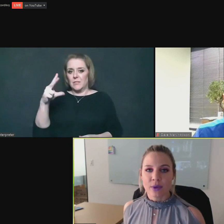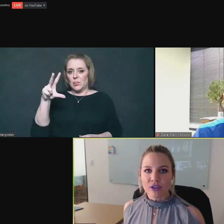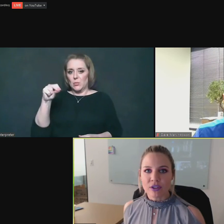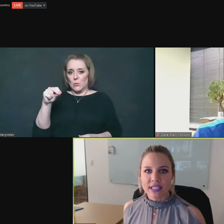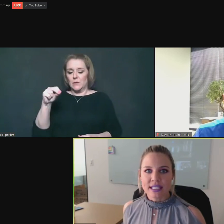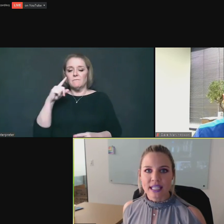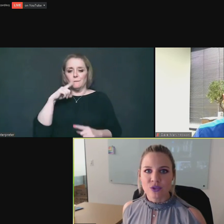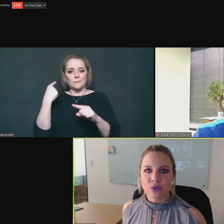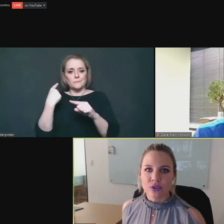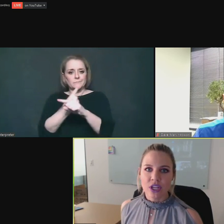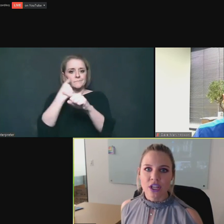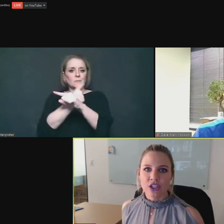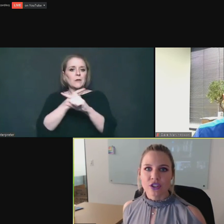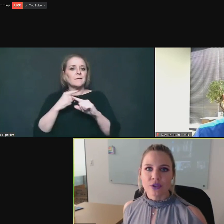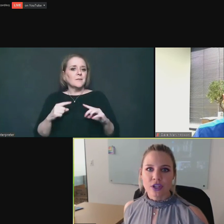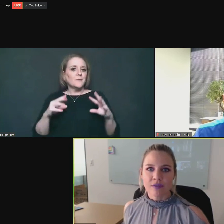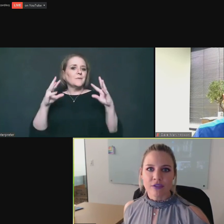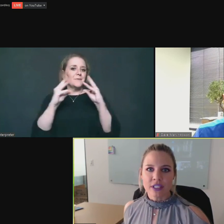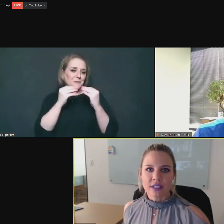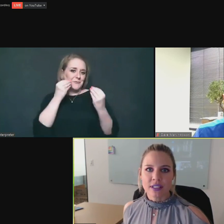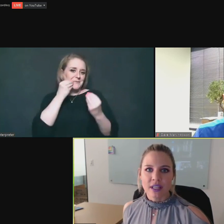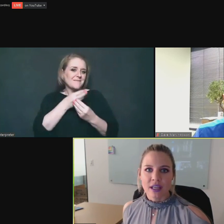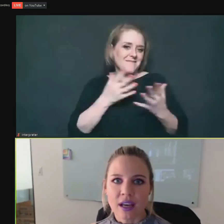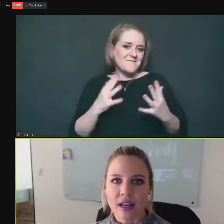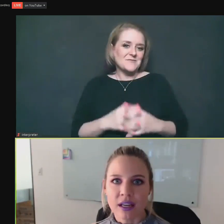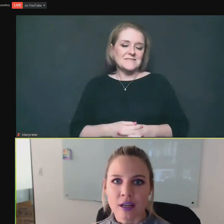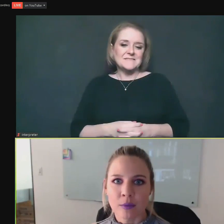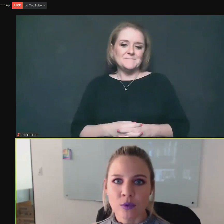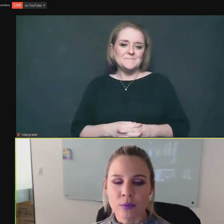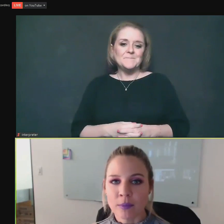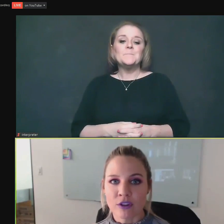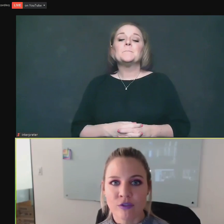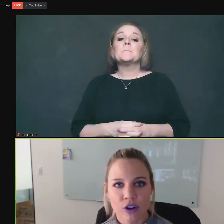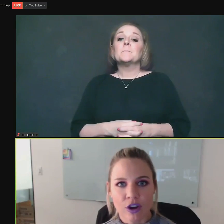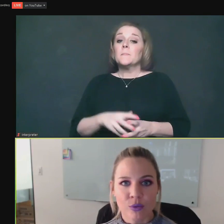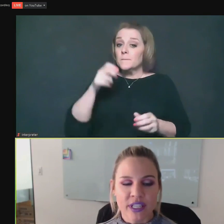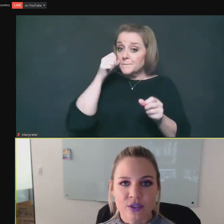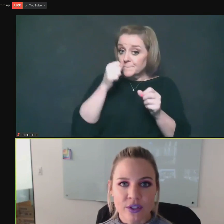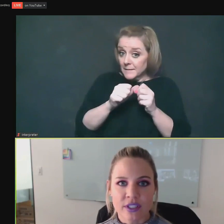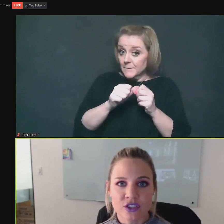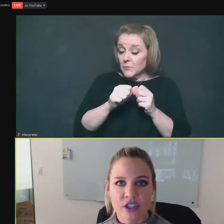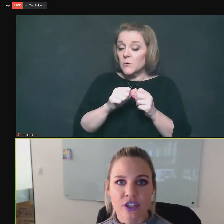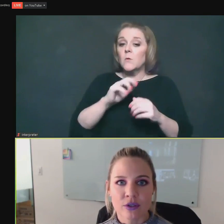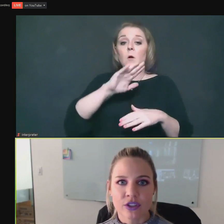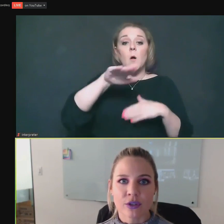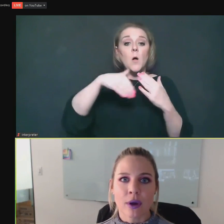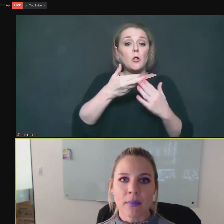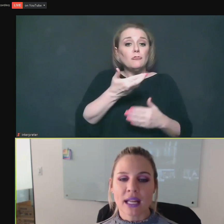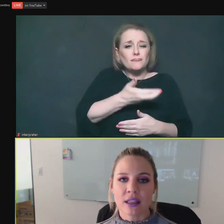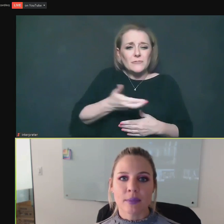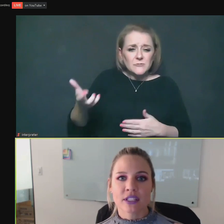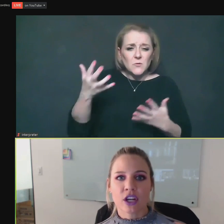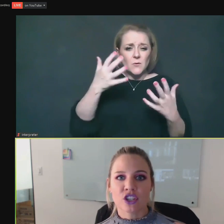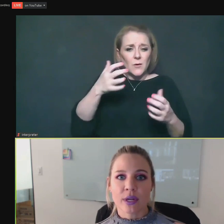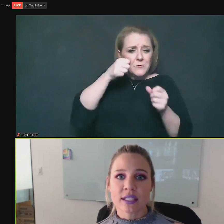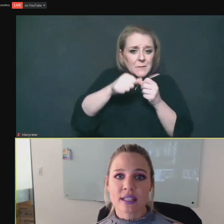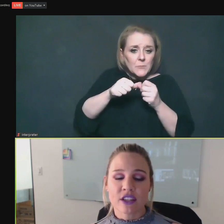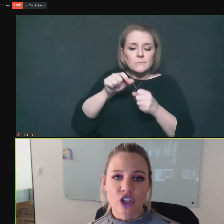city's regularly scheduled news conference. Remember, for all resources, you can go to